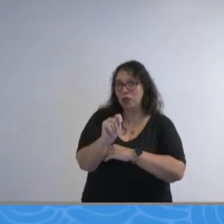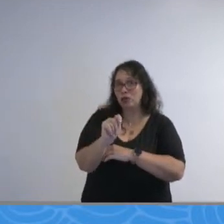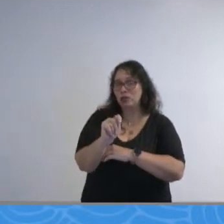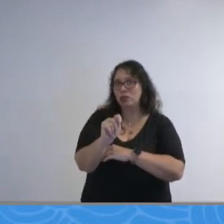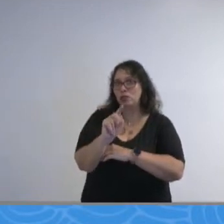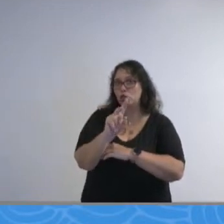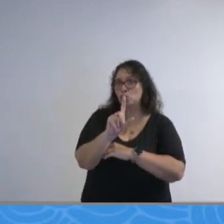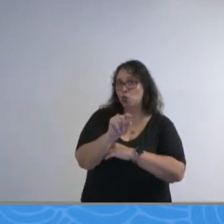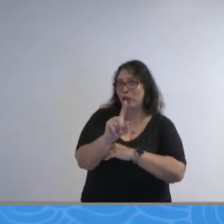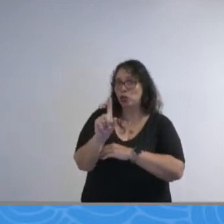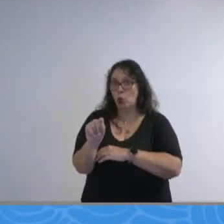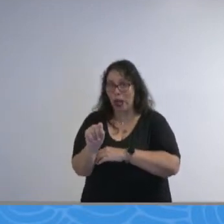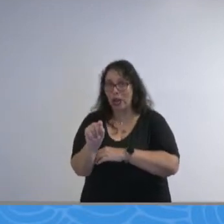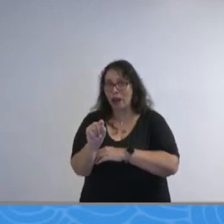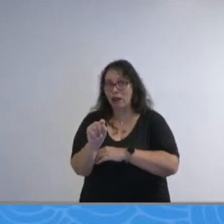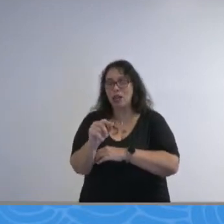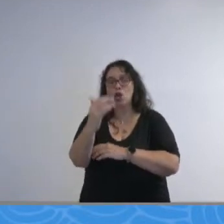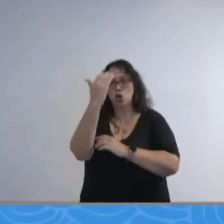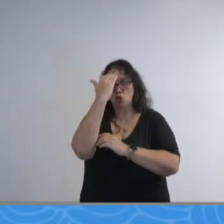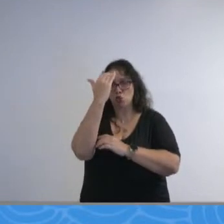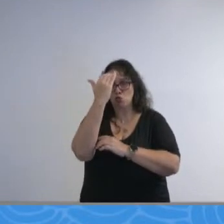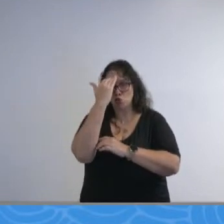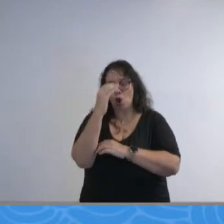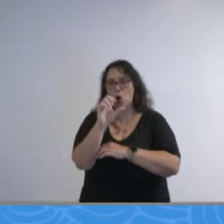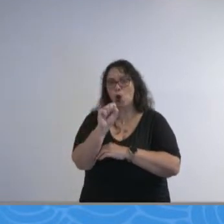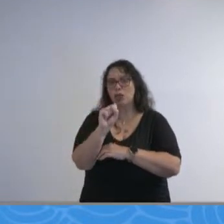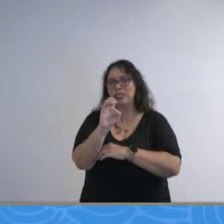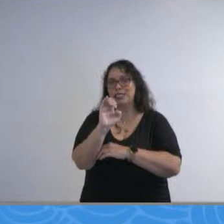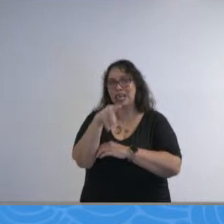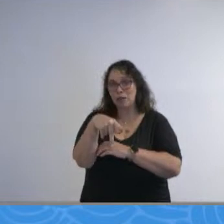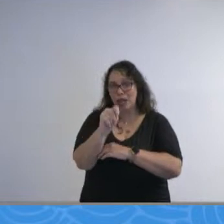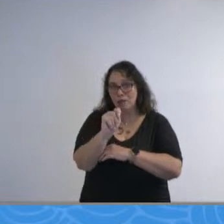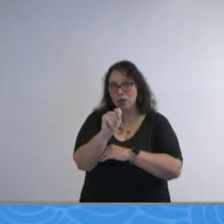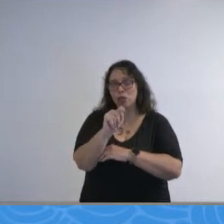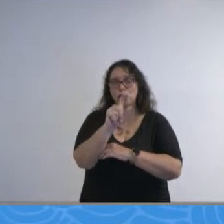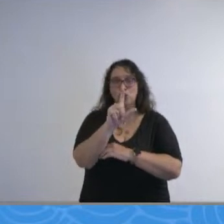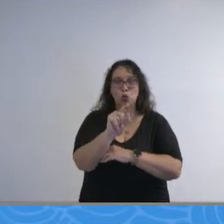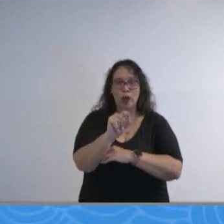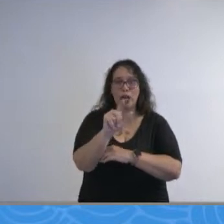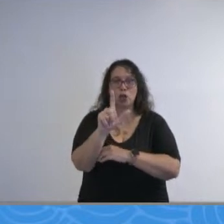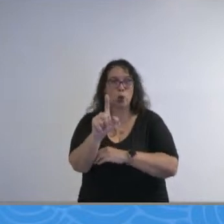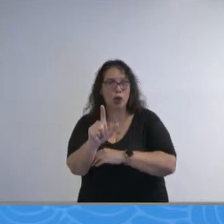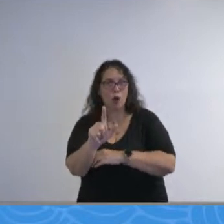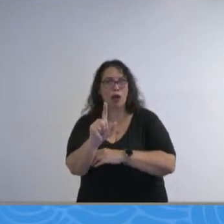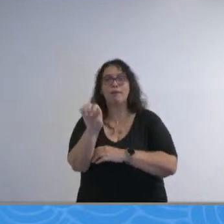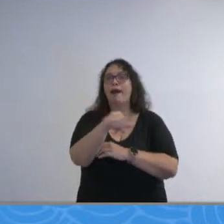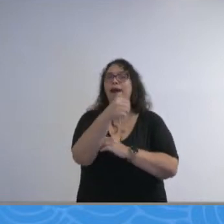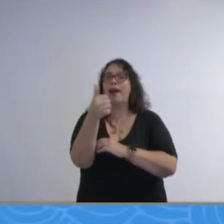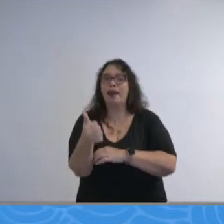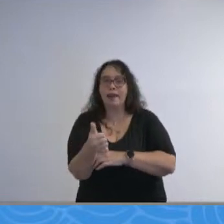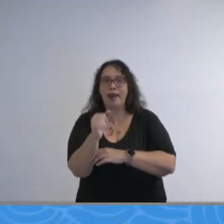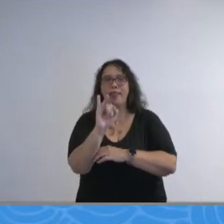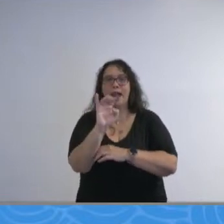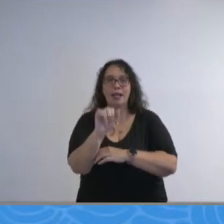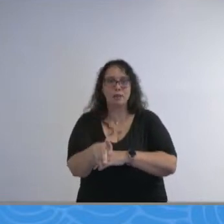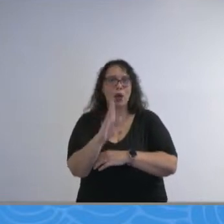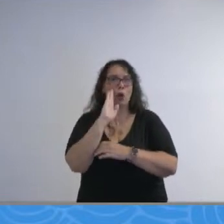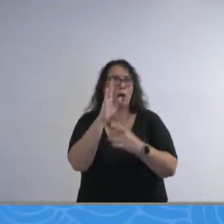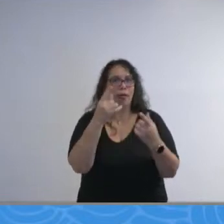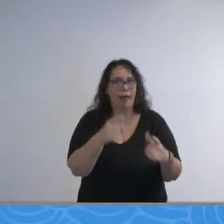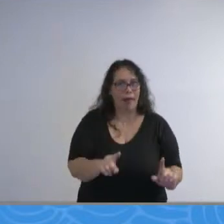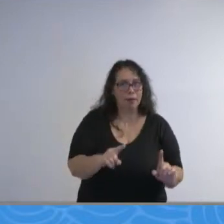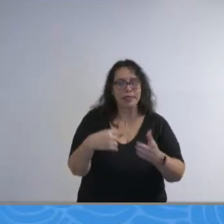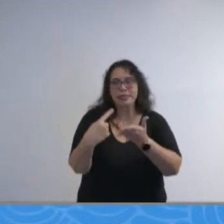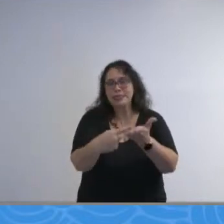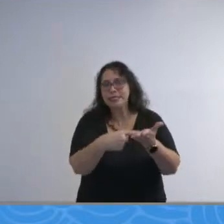of 2020, that in September of 2021, there's going to be another IEP meeting to talk about